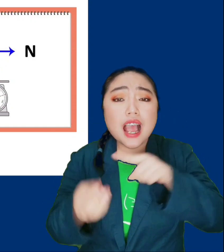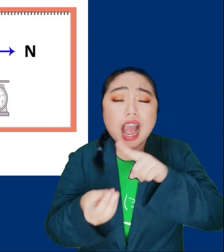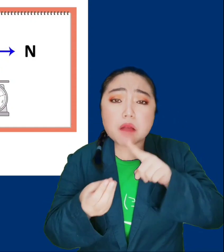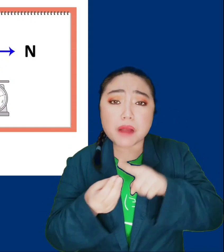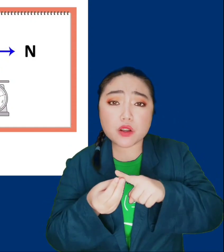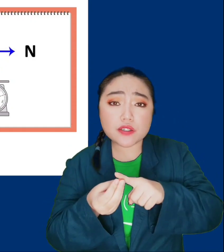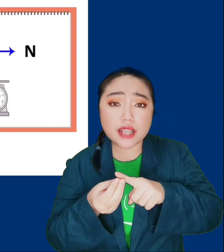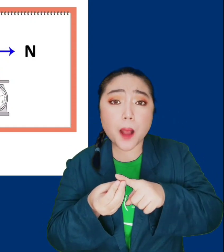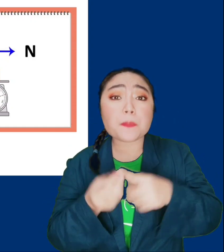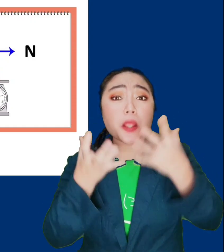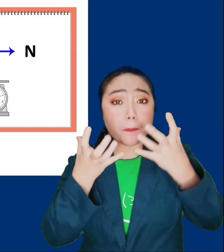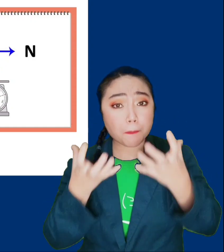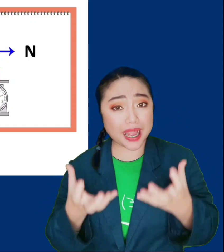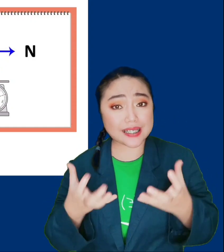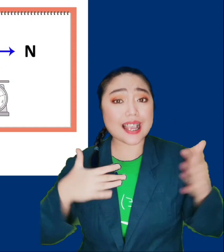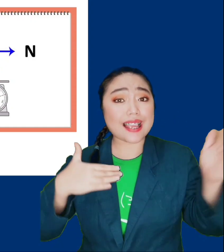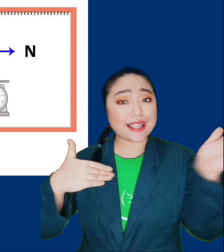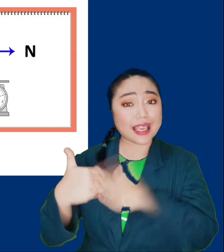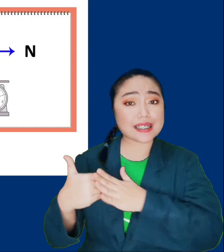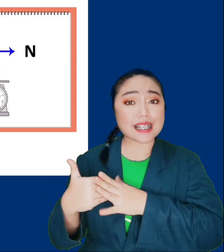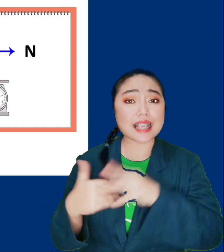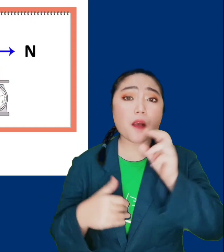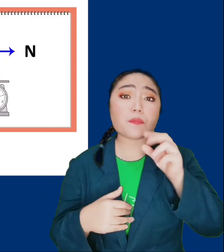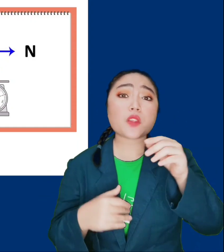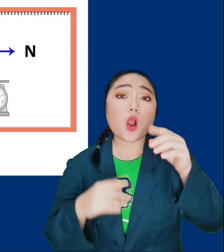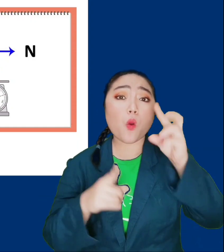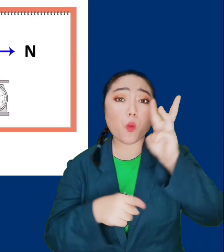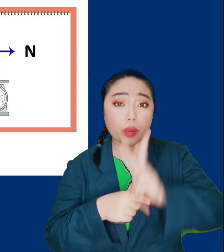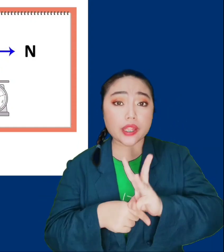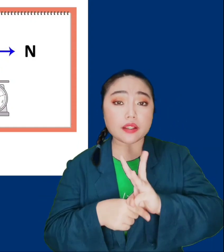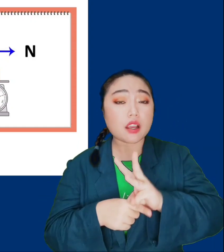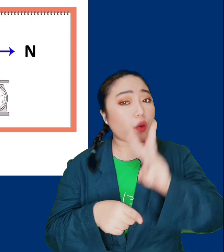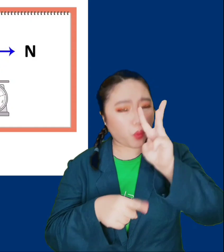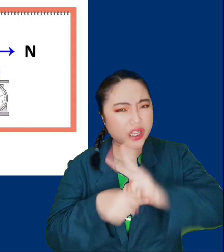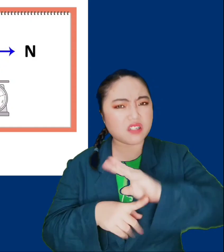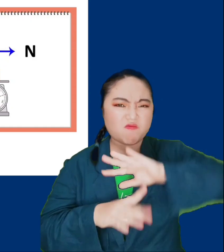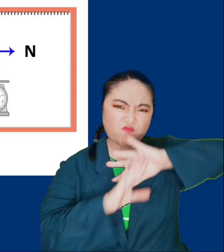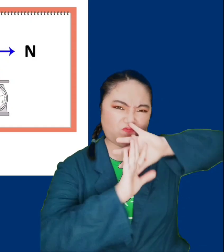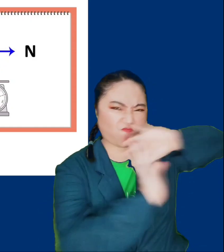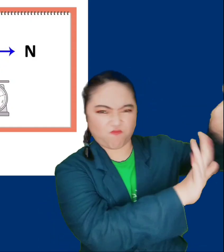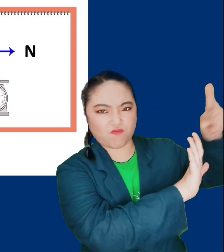should tell you that we should focus more about mass than the